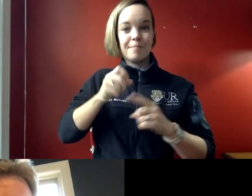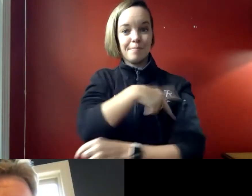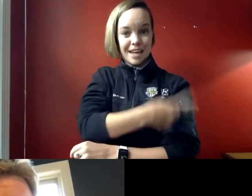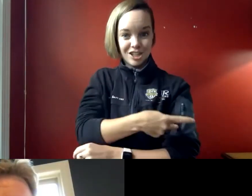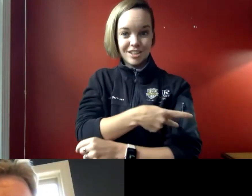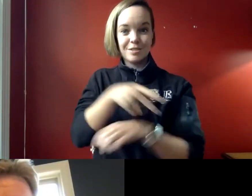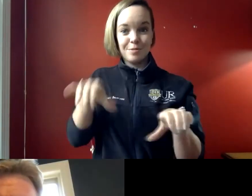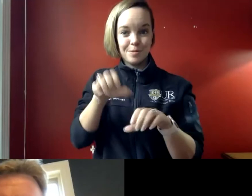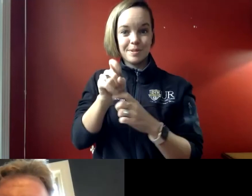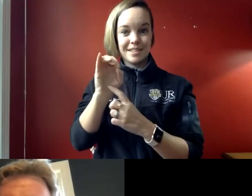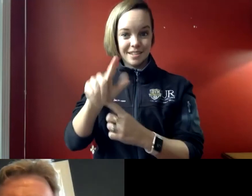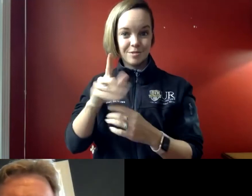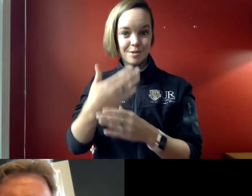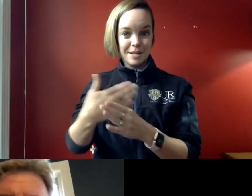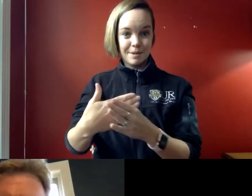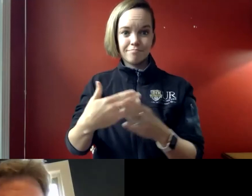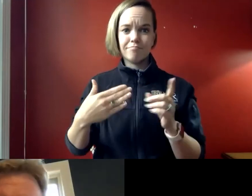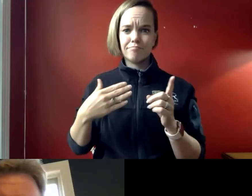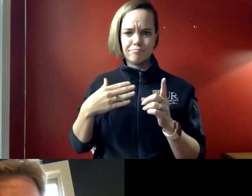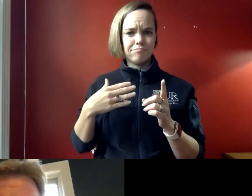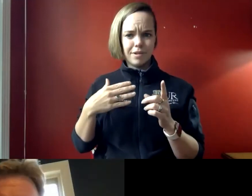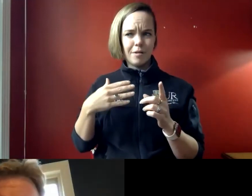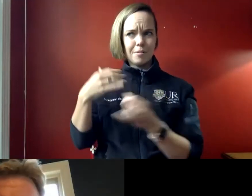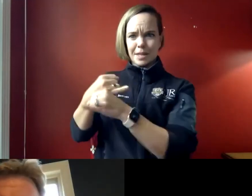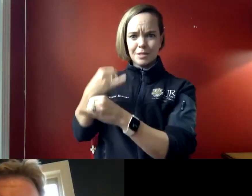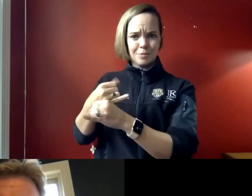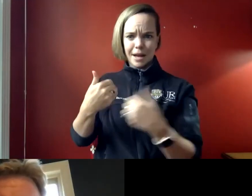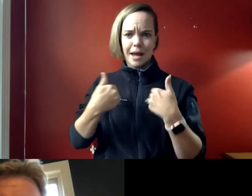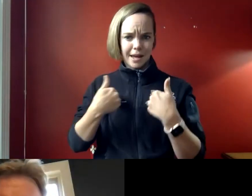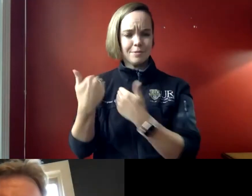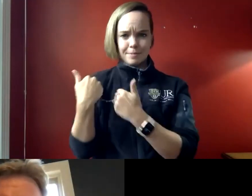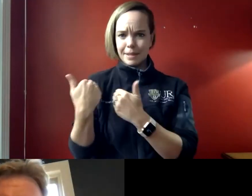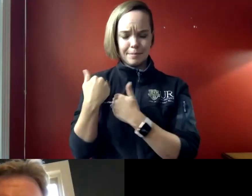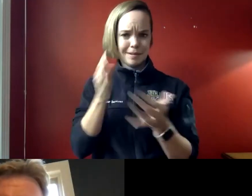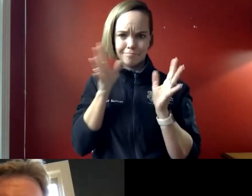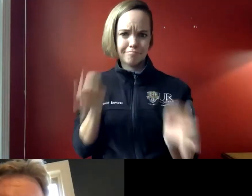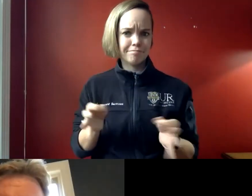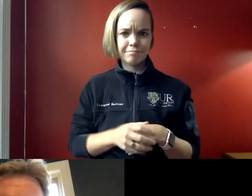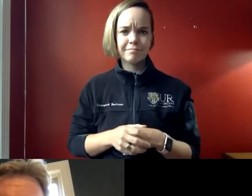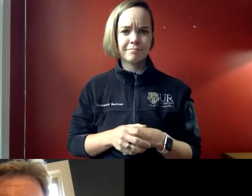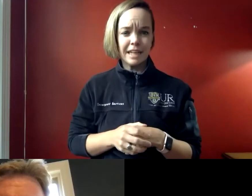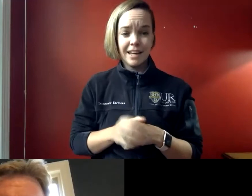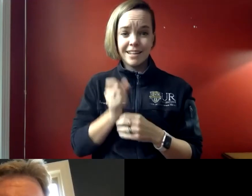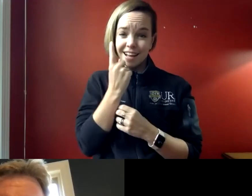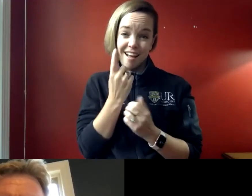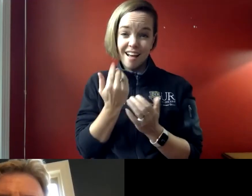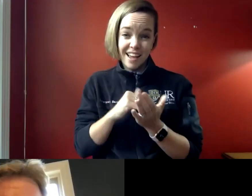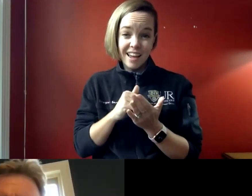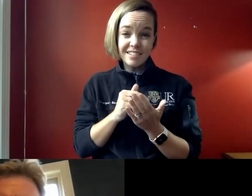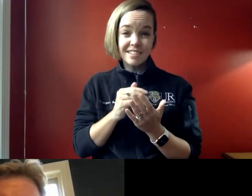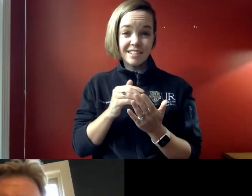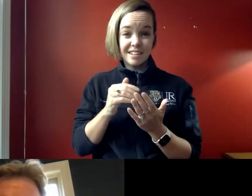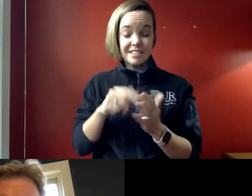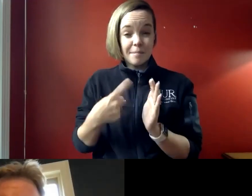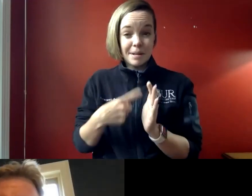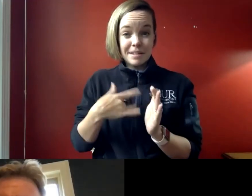The institution definitely has a responsibility. And that's why we have to, all of us, again, it's embarrassing sometimes, you